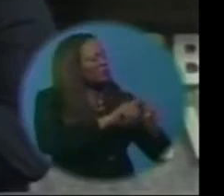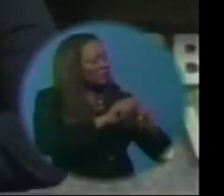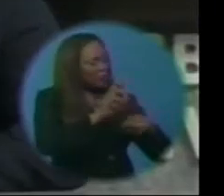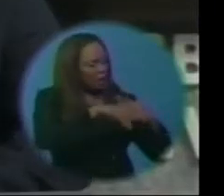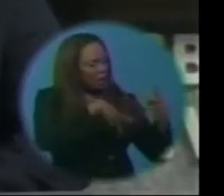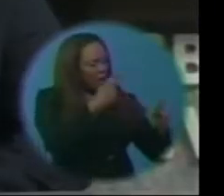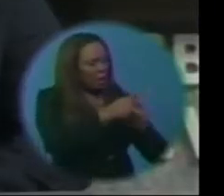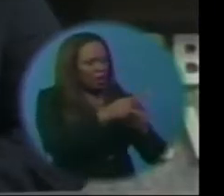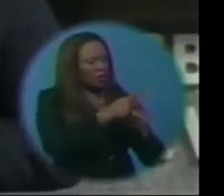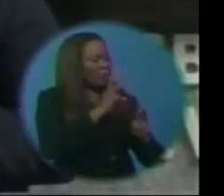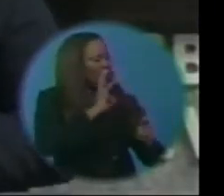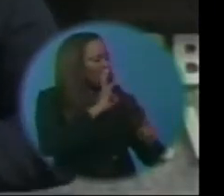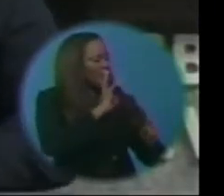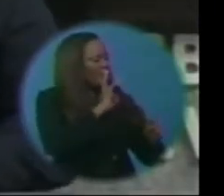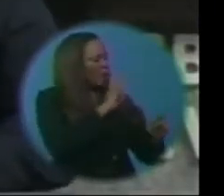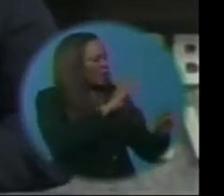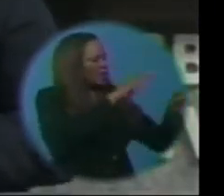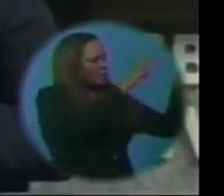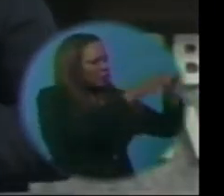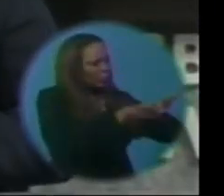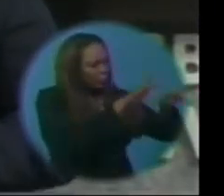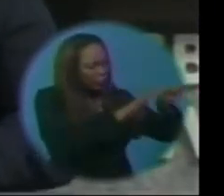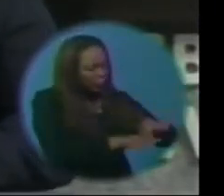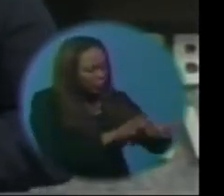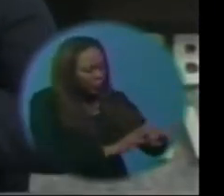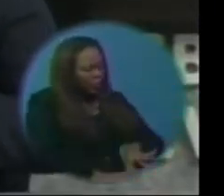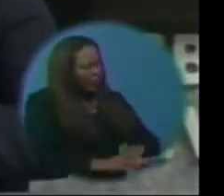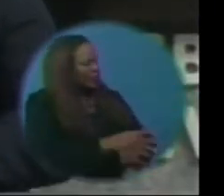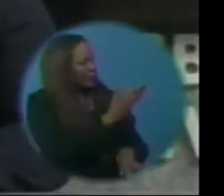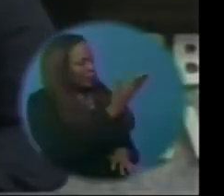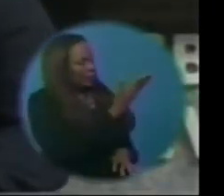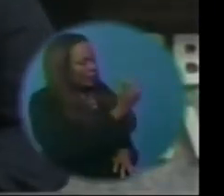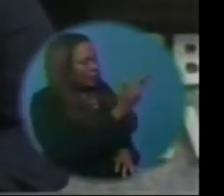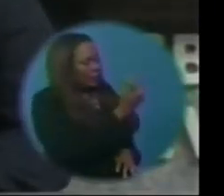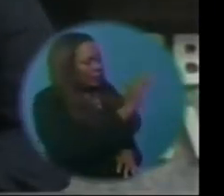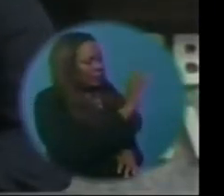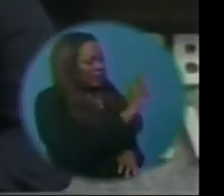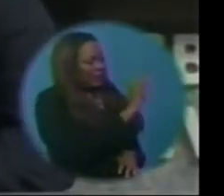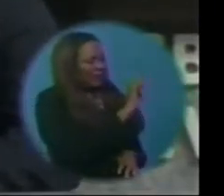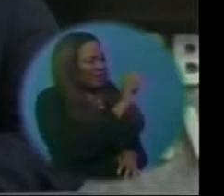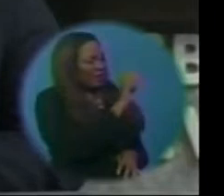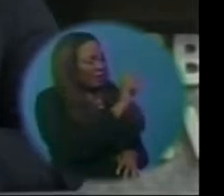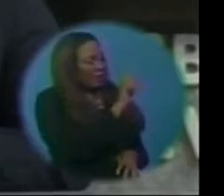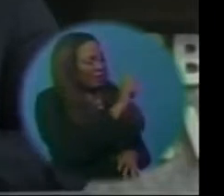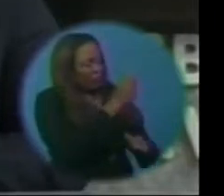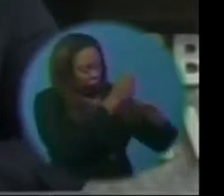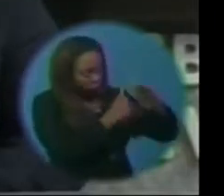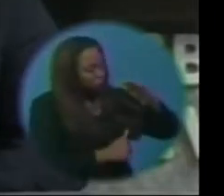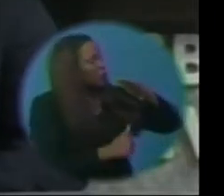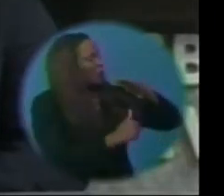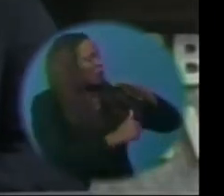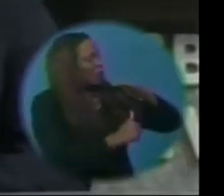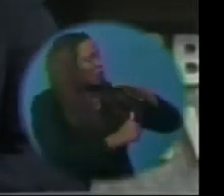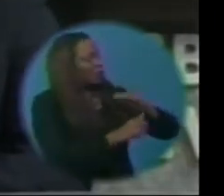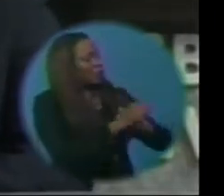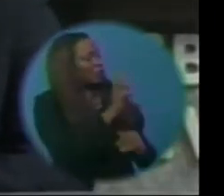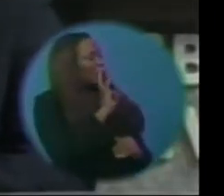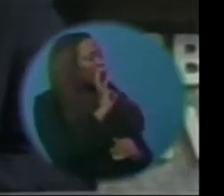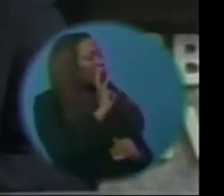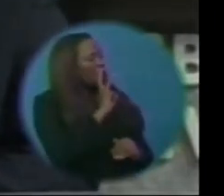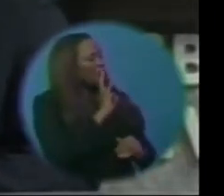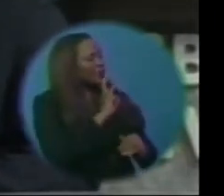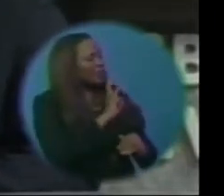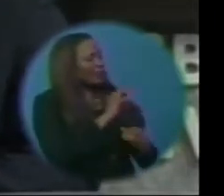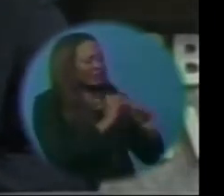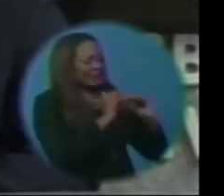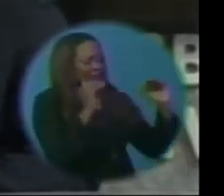main or the effluent is about 15 feet on the ground and under the water table. So we must proceed with caution. Could you